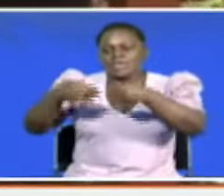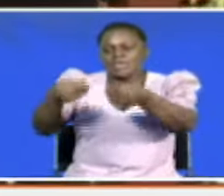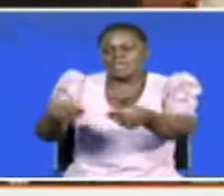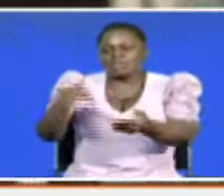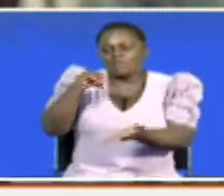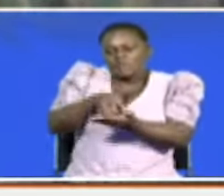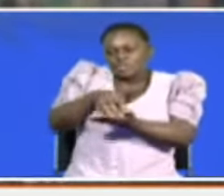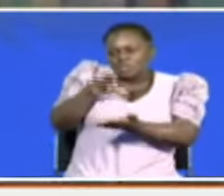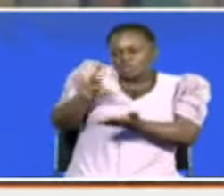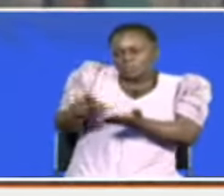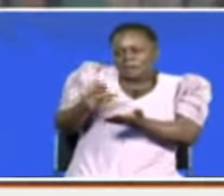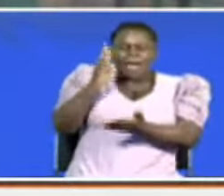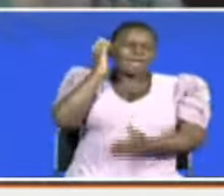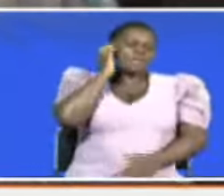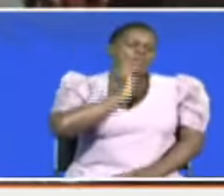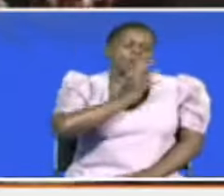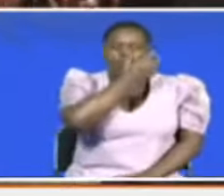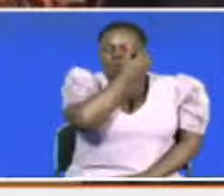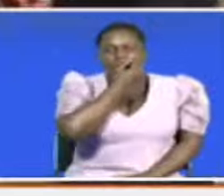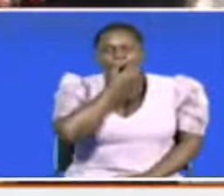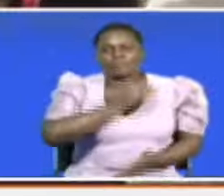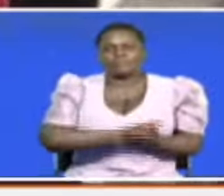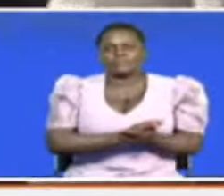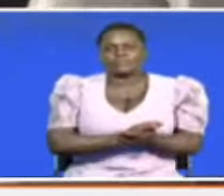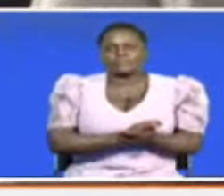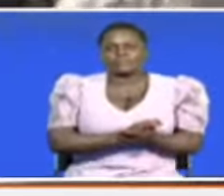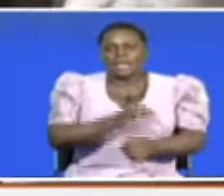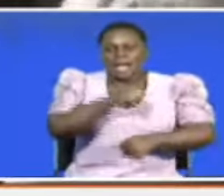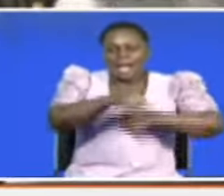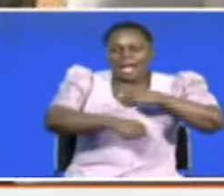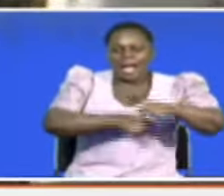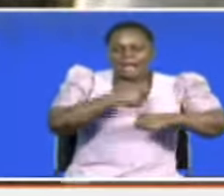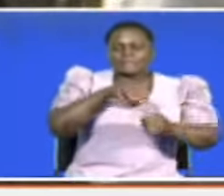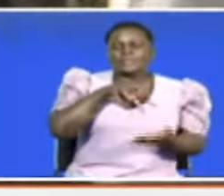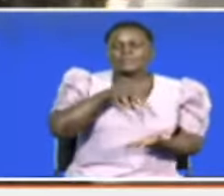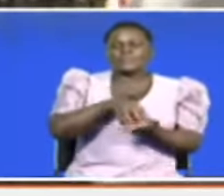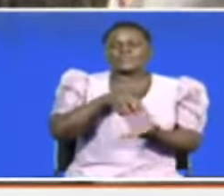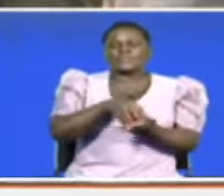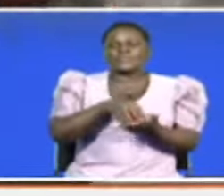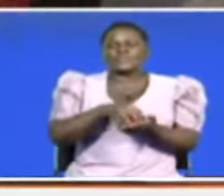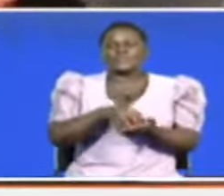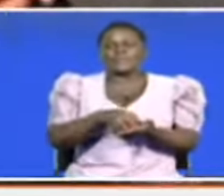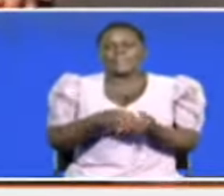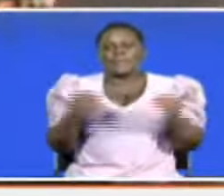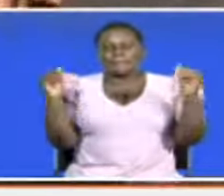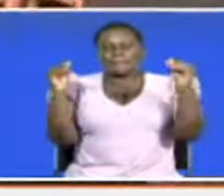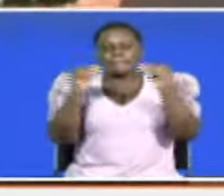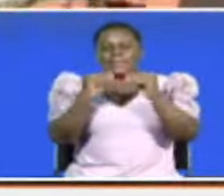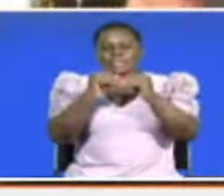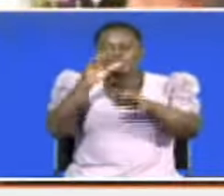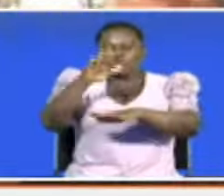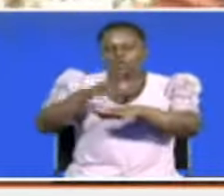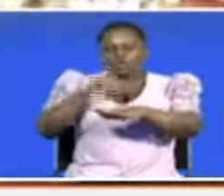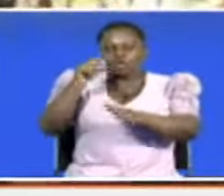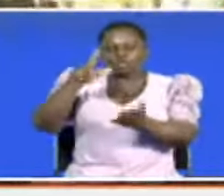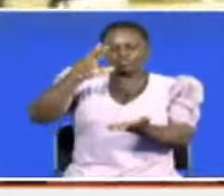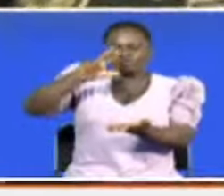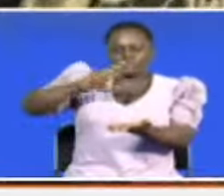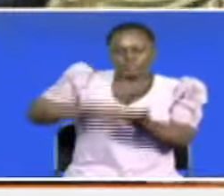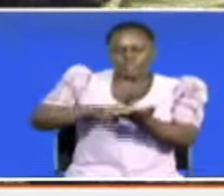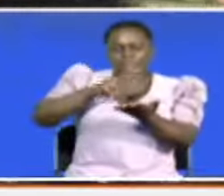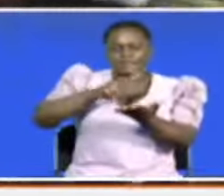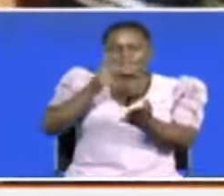Kisumu Governor Professor Anyang' Nyong'o, albeit in an acting capacity. The meeting had been called to ratify some